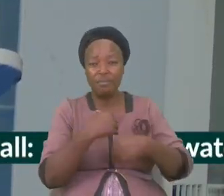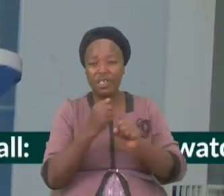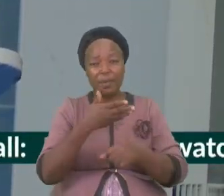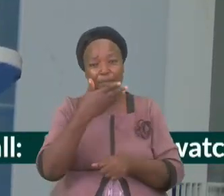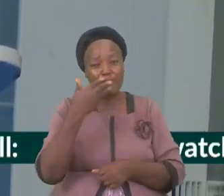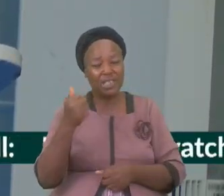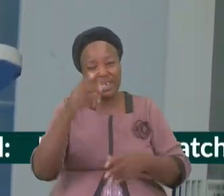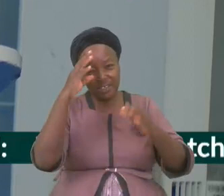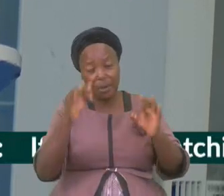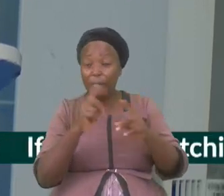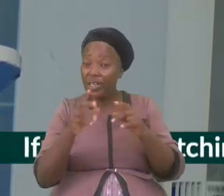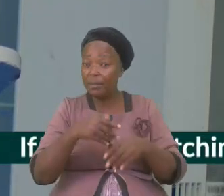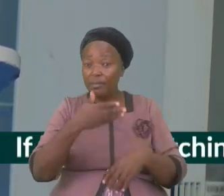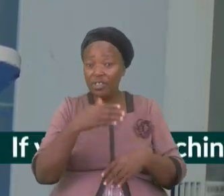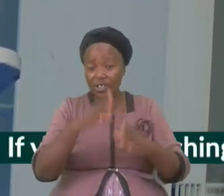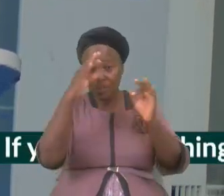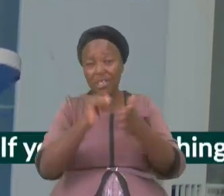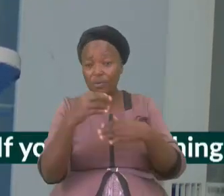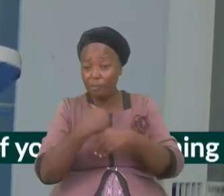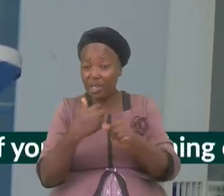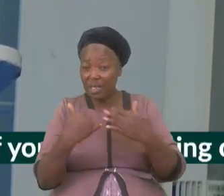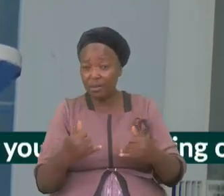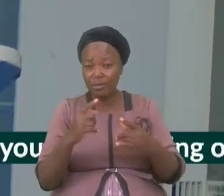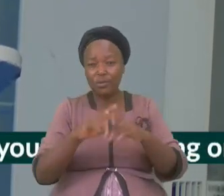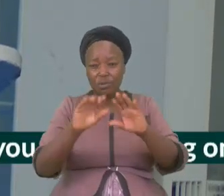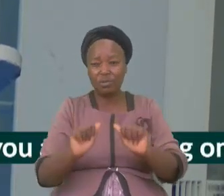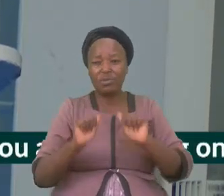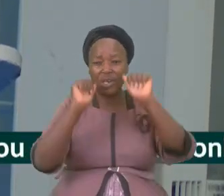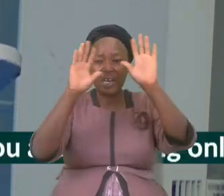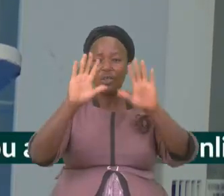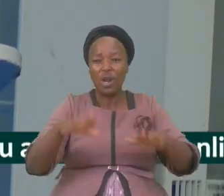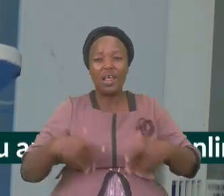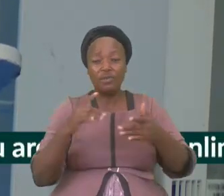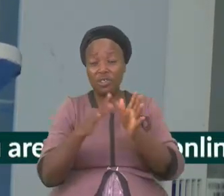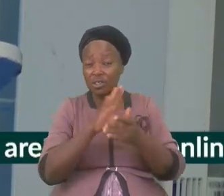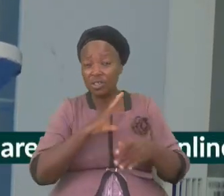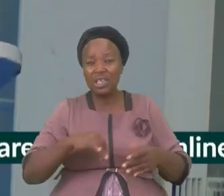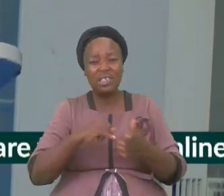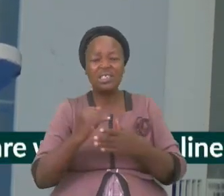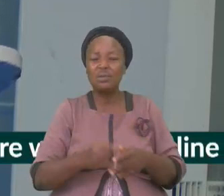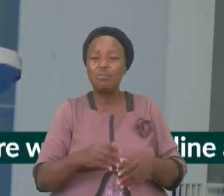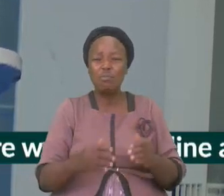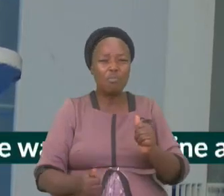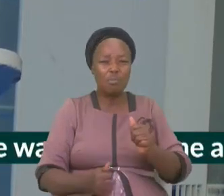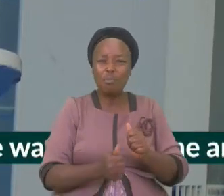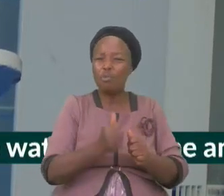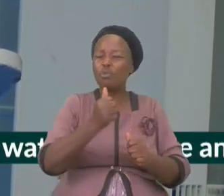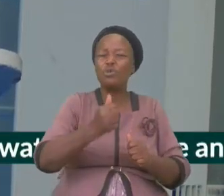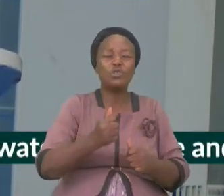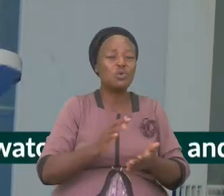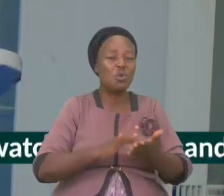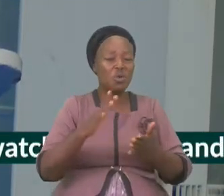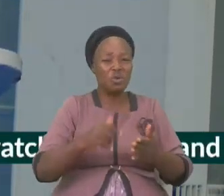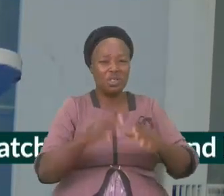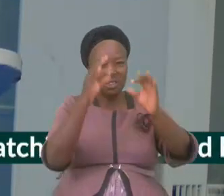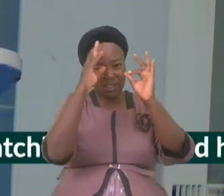glorious, the most blessed decision you could have made, and you have made it. Congratulations. So give all the necessary information as